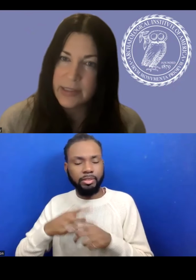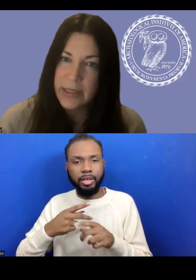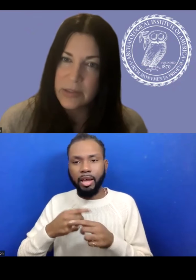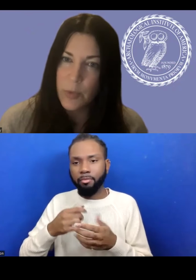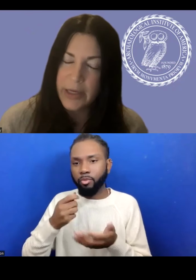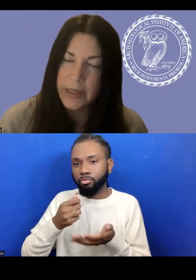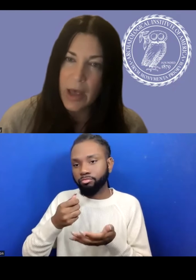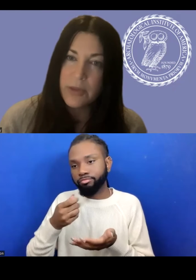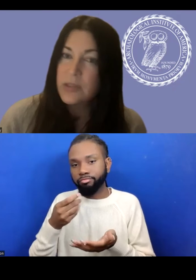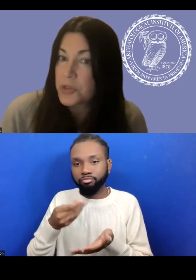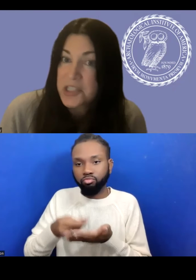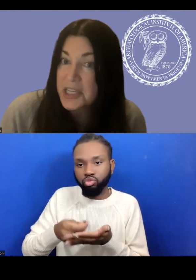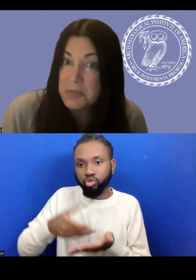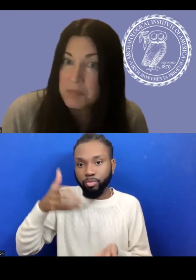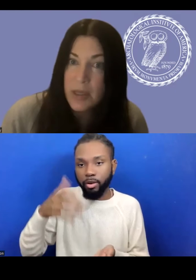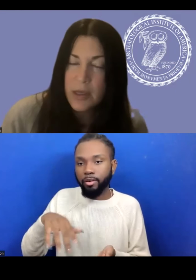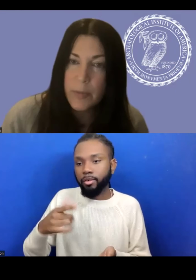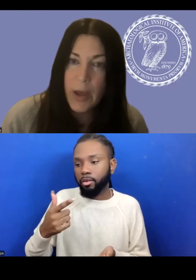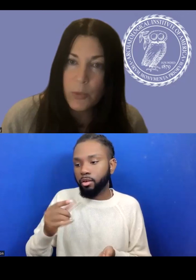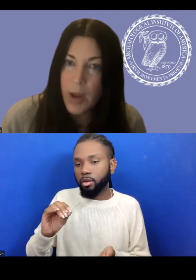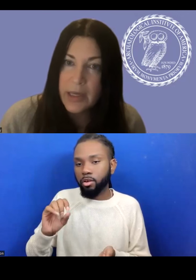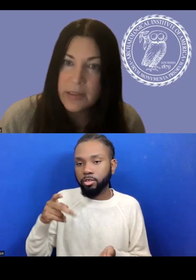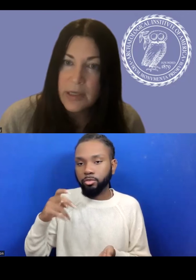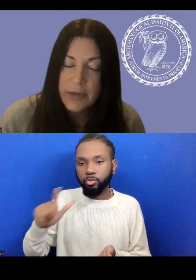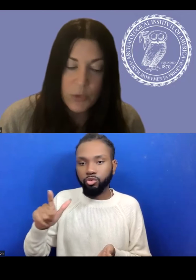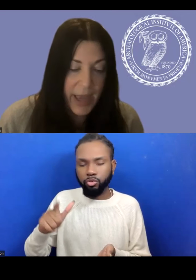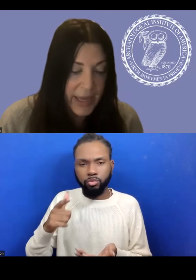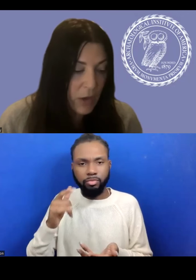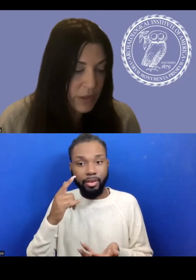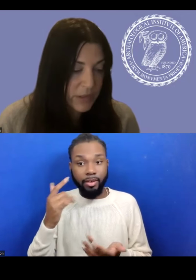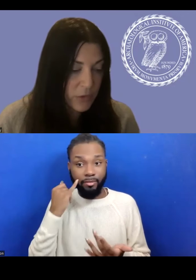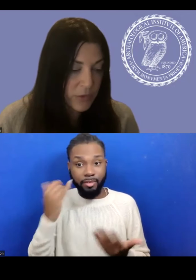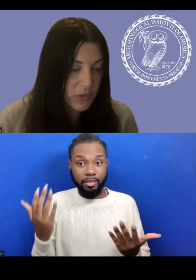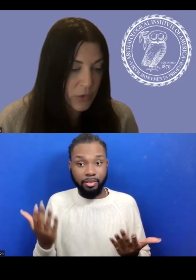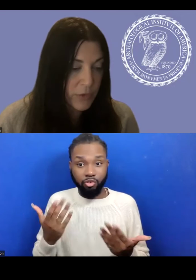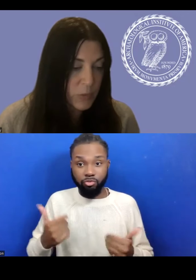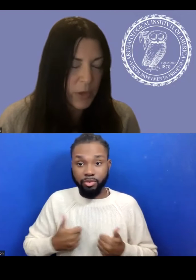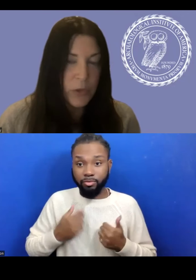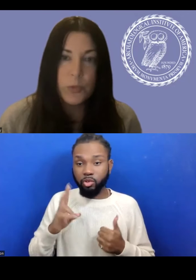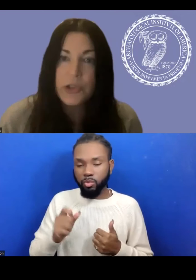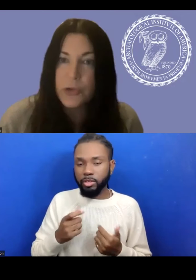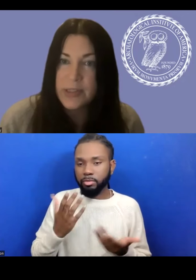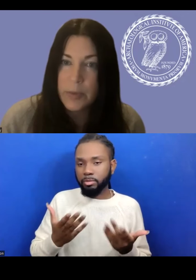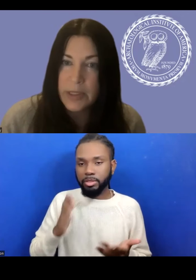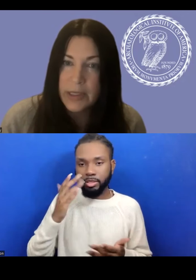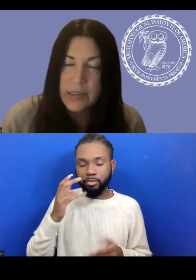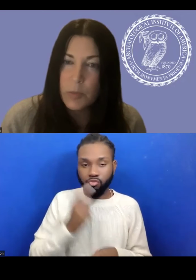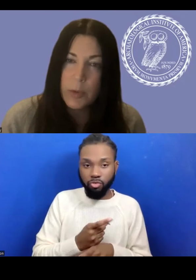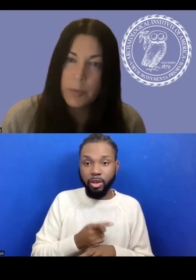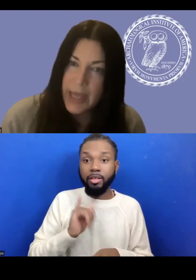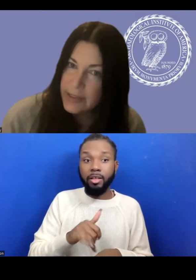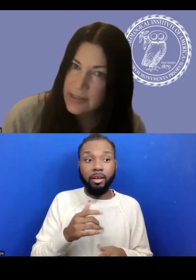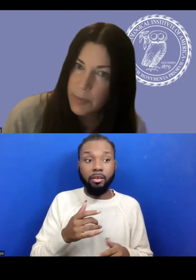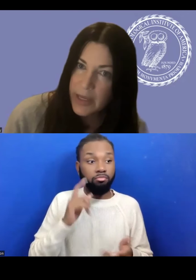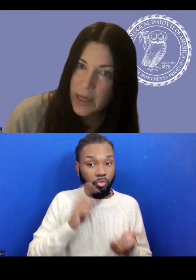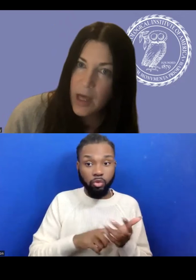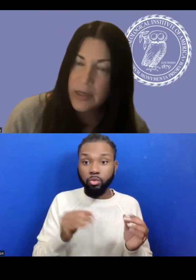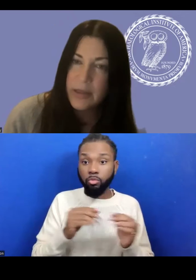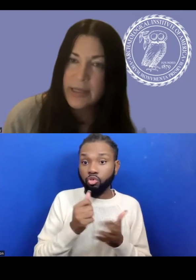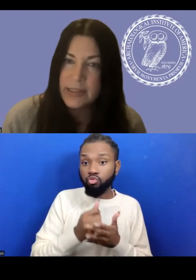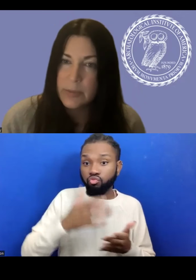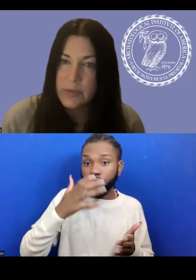United States right now, this would seem about right. If you hang out in certain circles where the richer somebody is, the more blessed